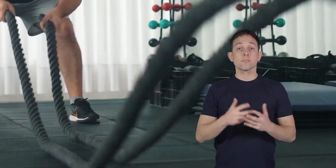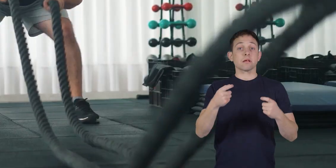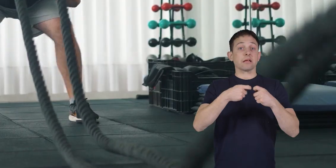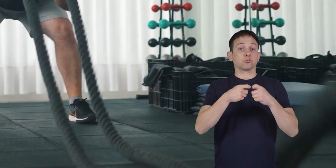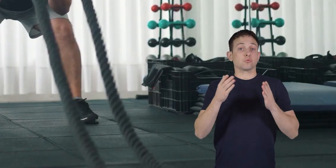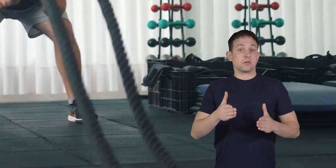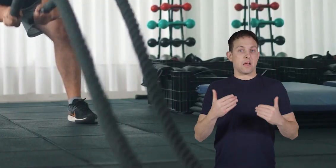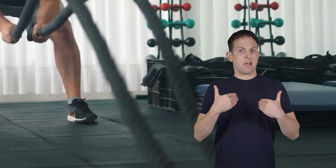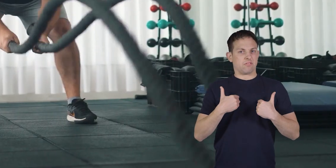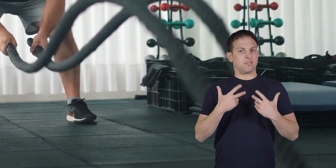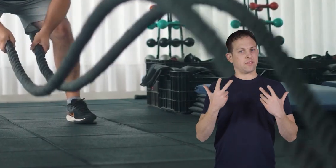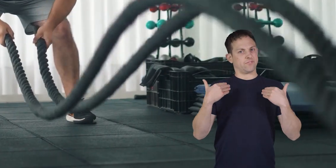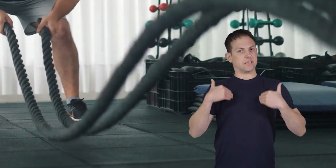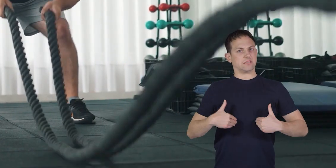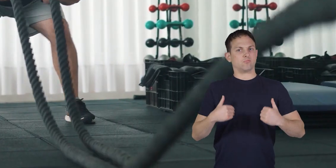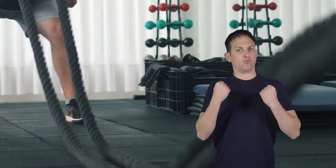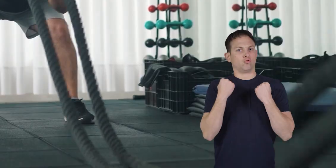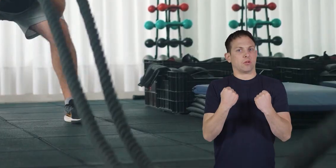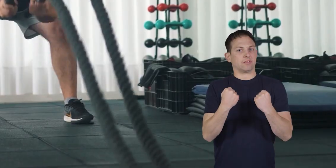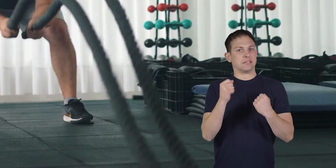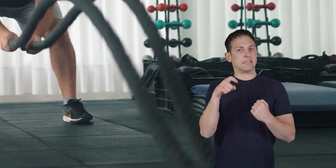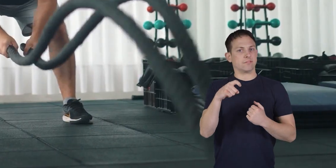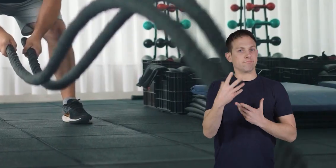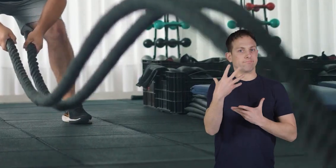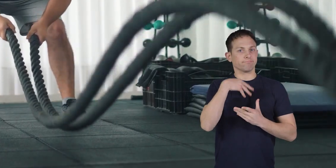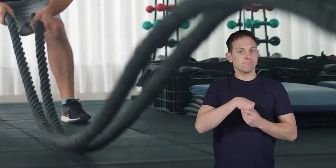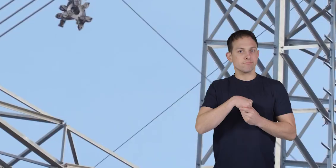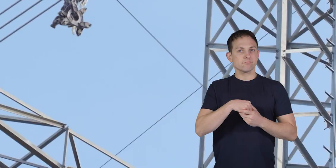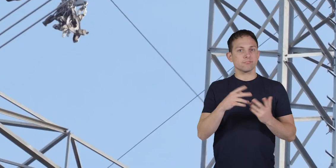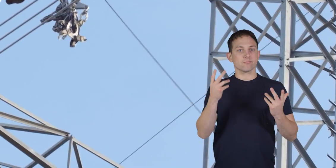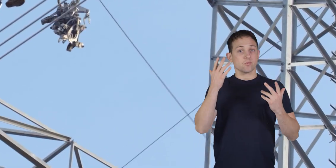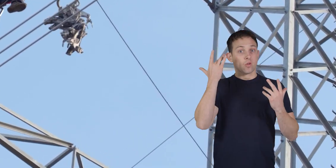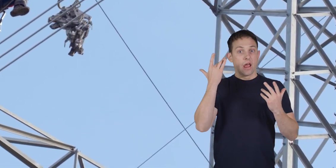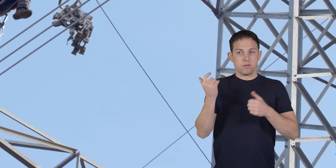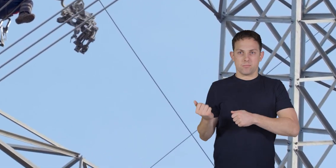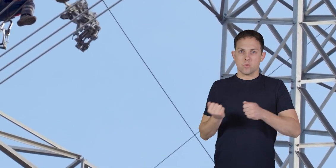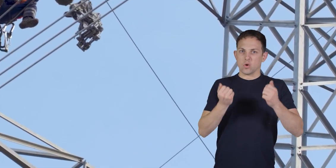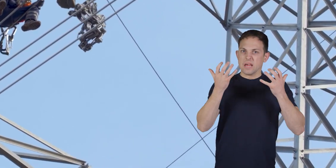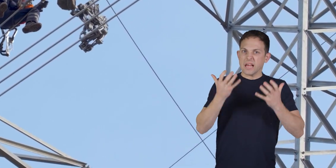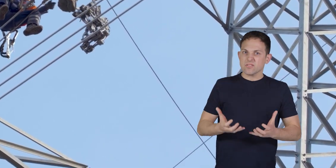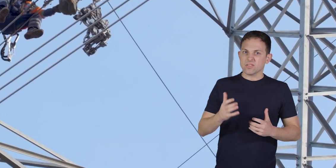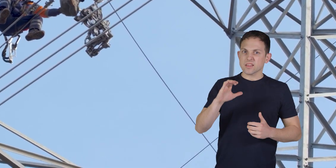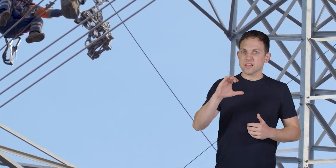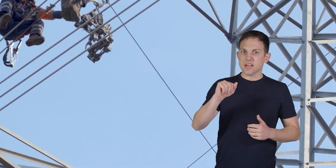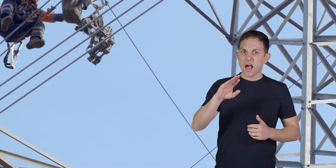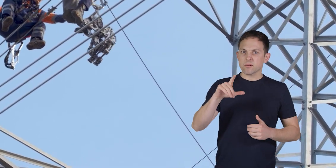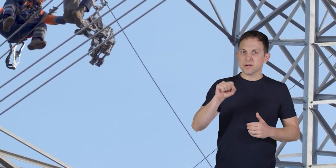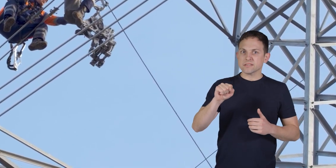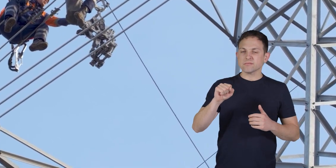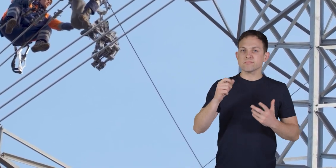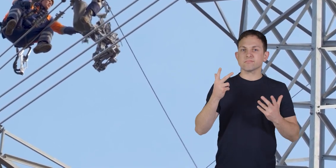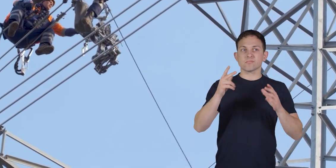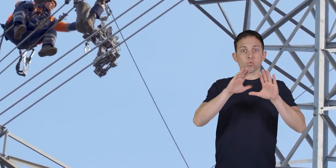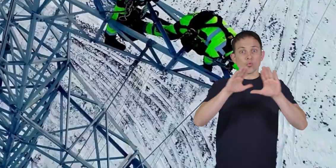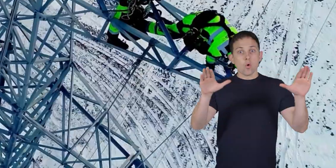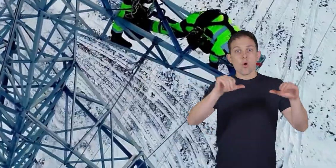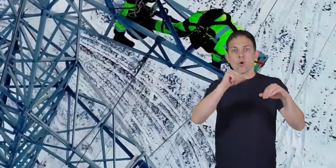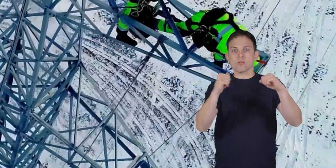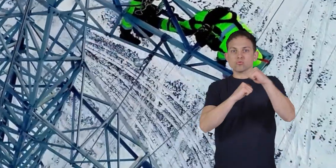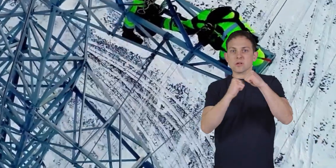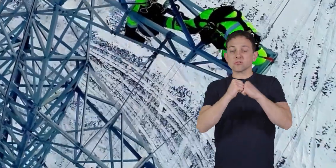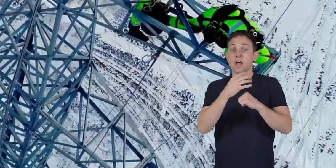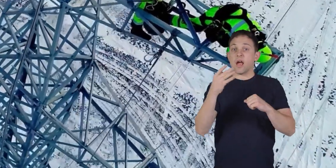And electricians have to have the physical strength needed to pull heavy cables through walls and other structures,